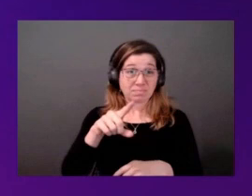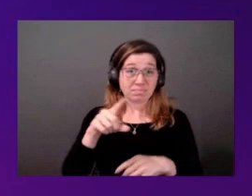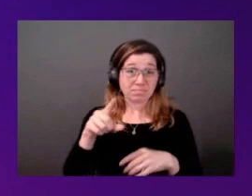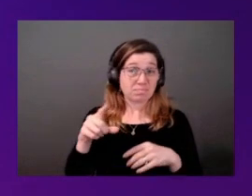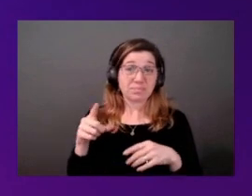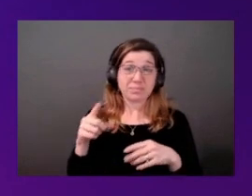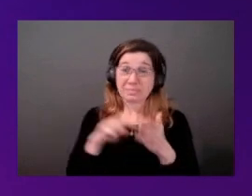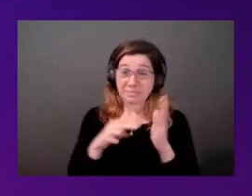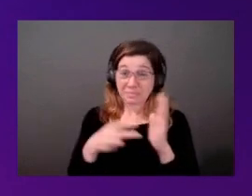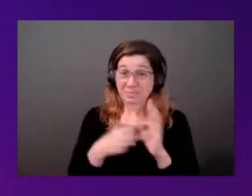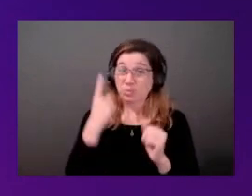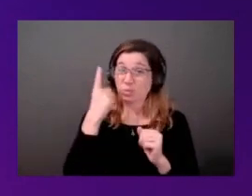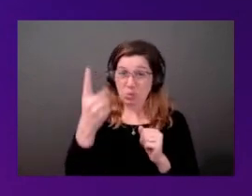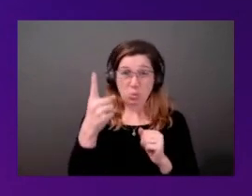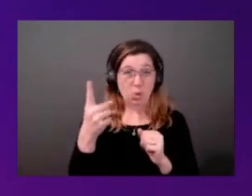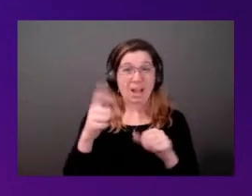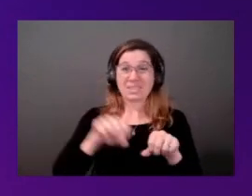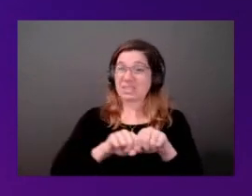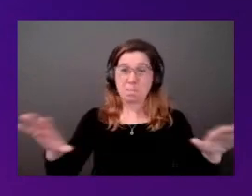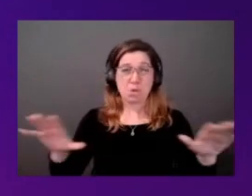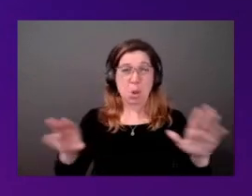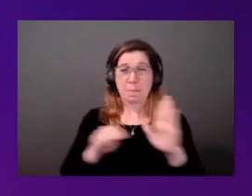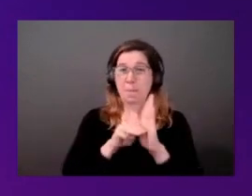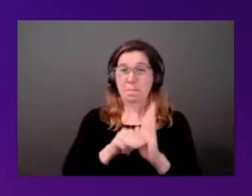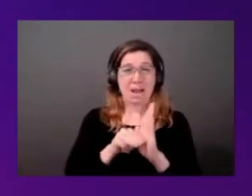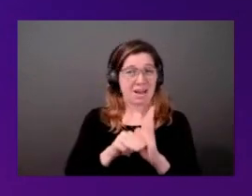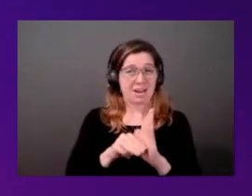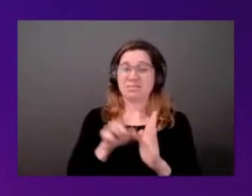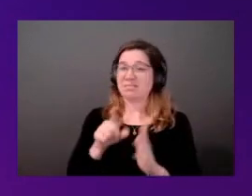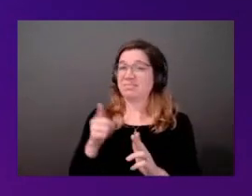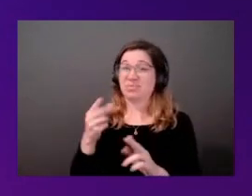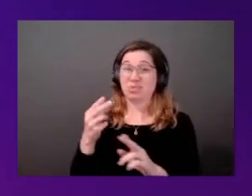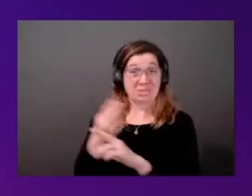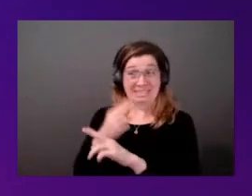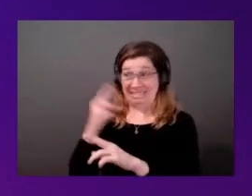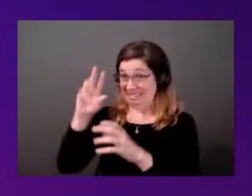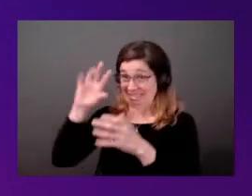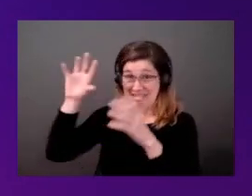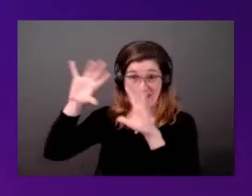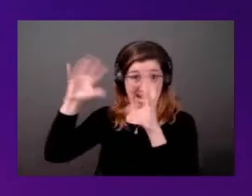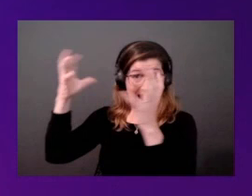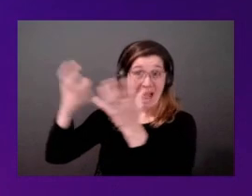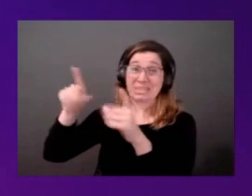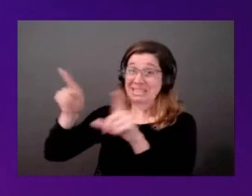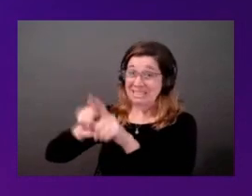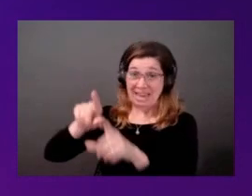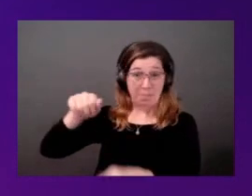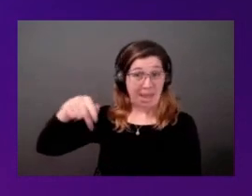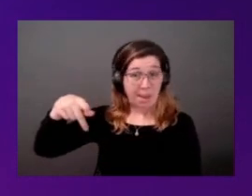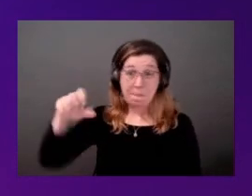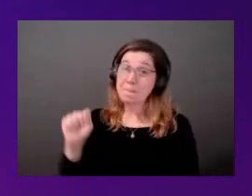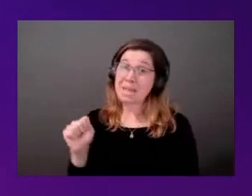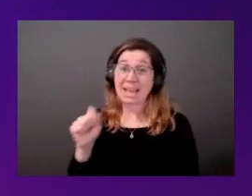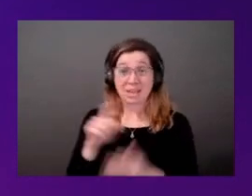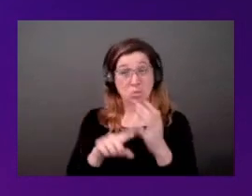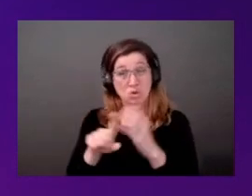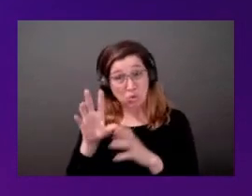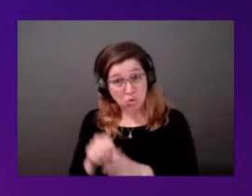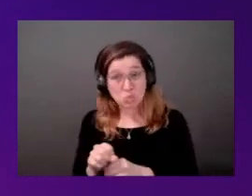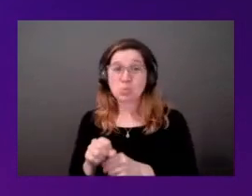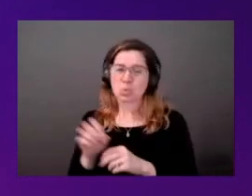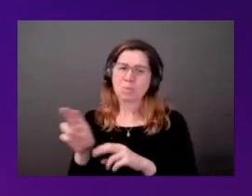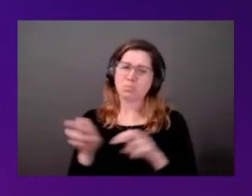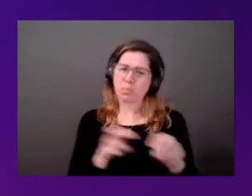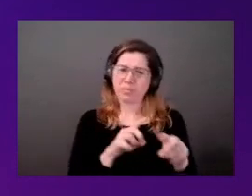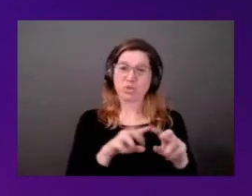deployment model where you develop in the cloud using the same APIs that you are used to and move them to the rugged edge applications. There you